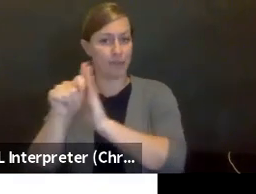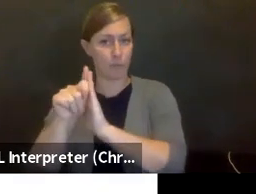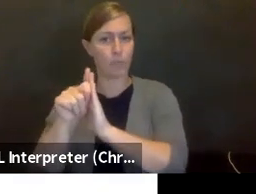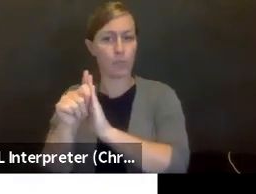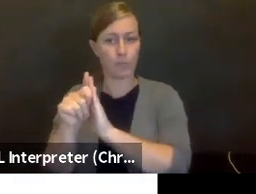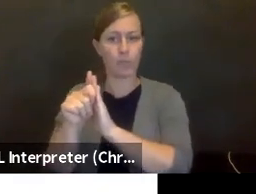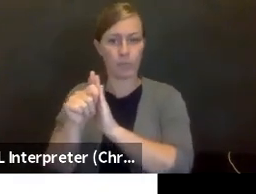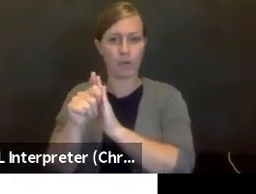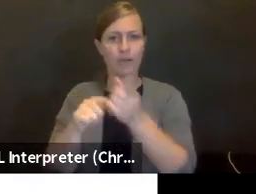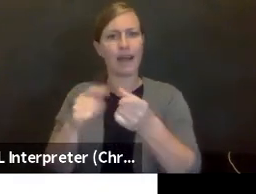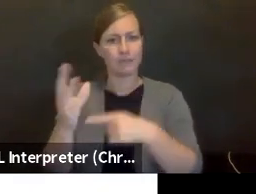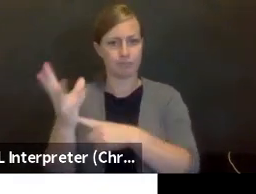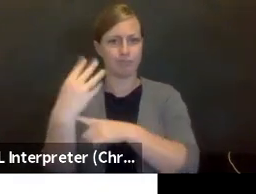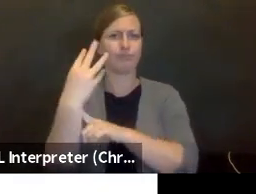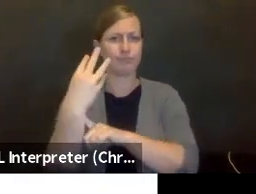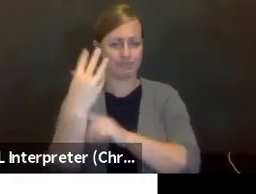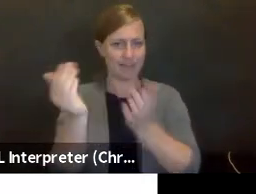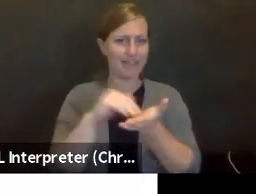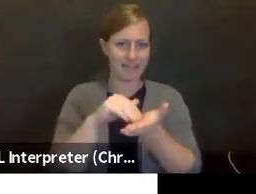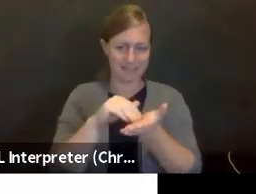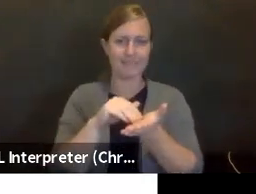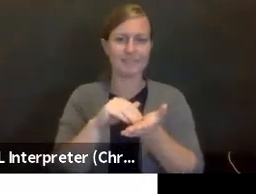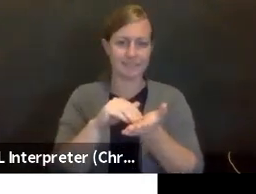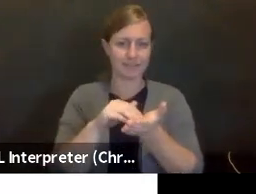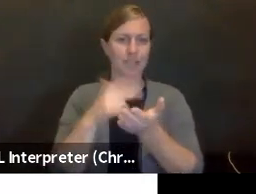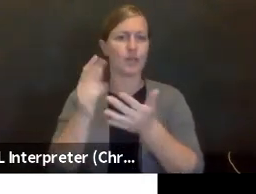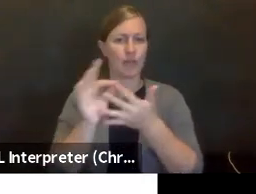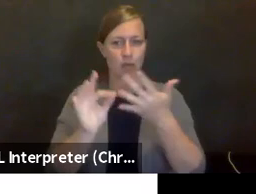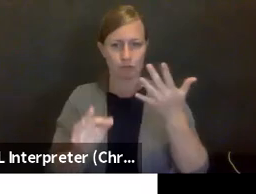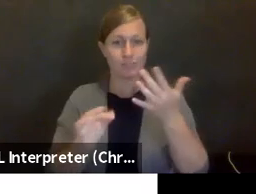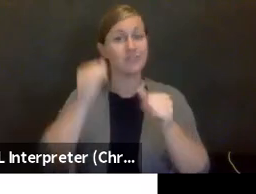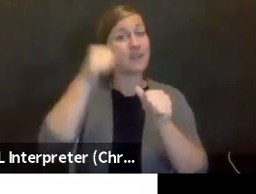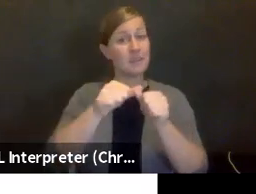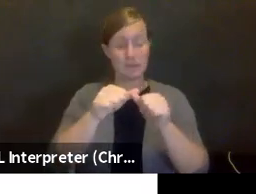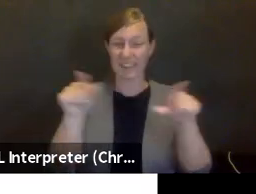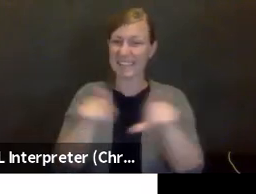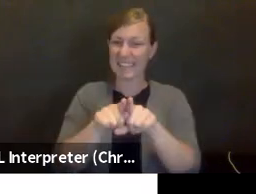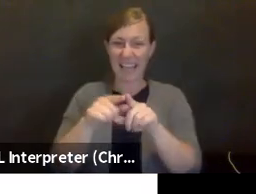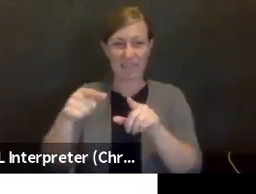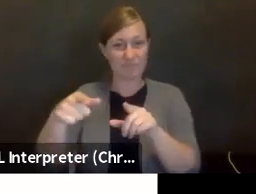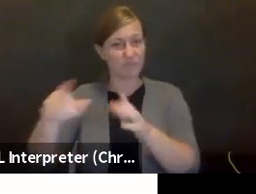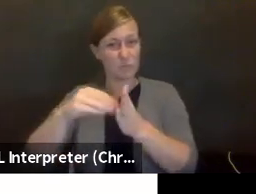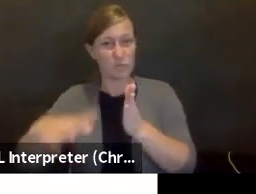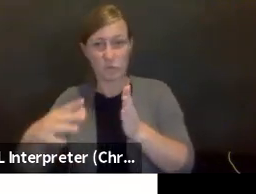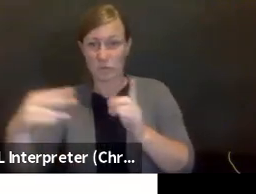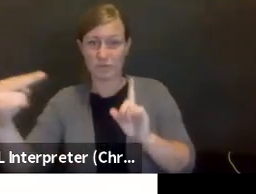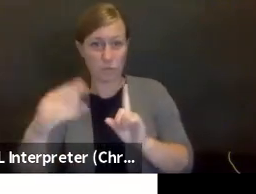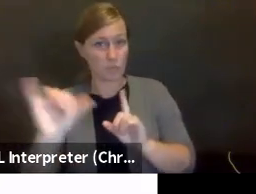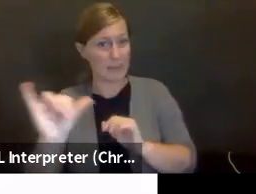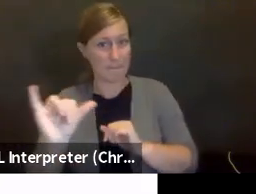So video turns on my video camera. Once again, 3 options. Remember, students get these same options. So what you're seeing is also what students